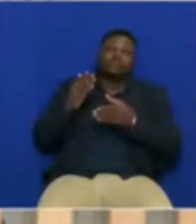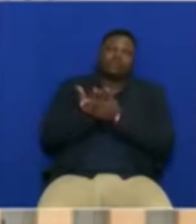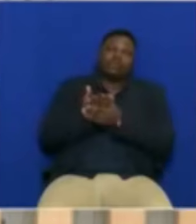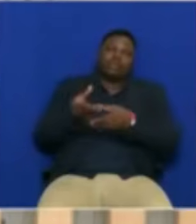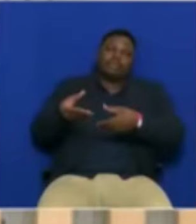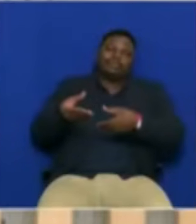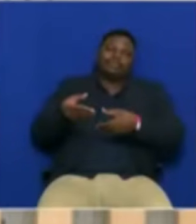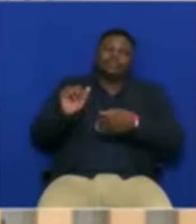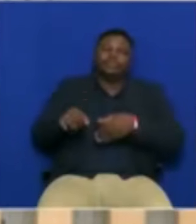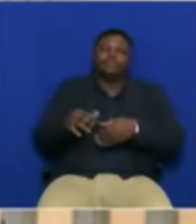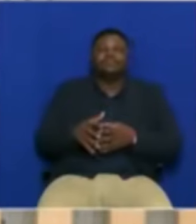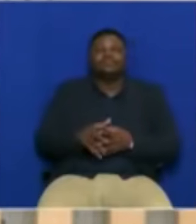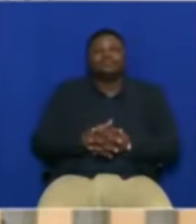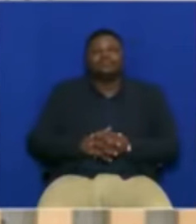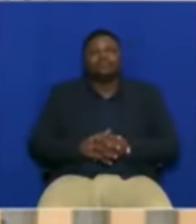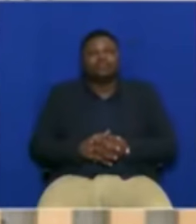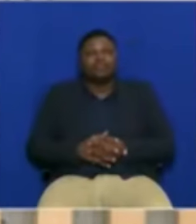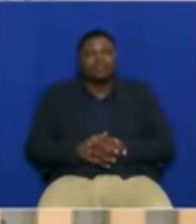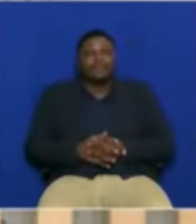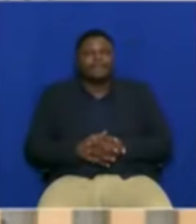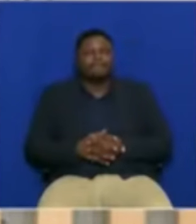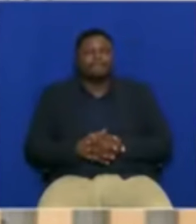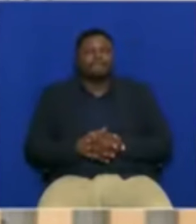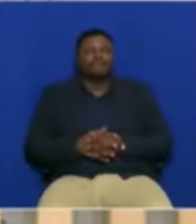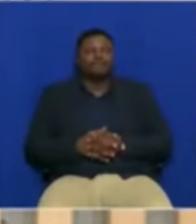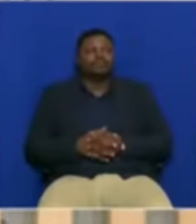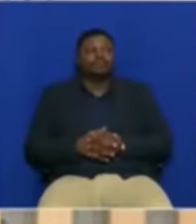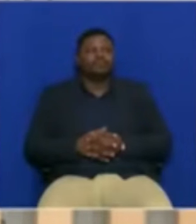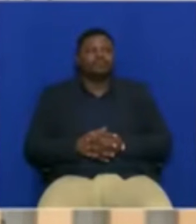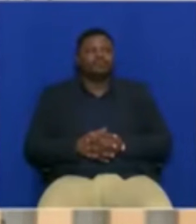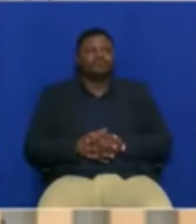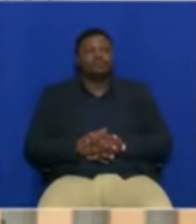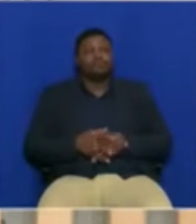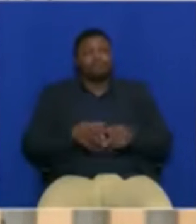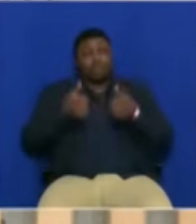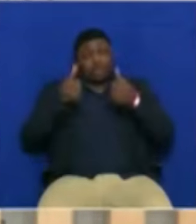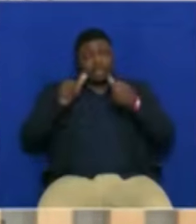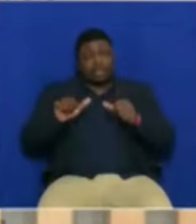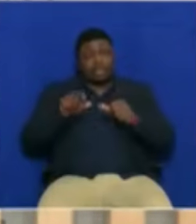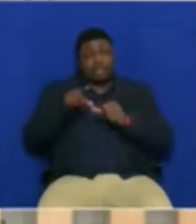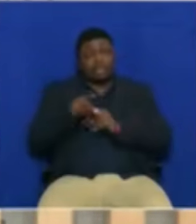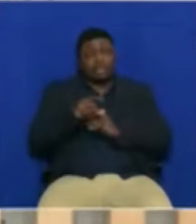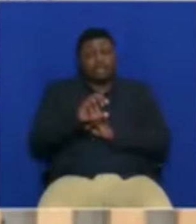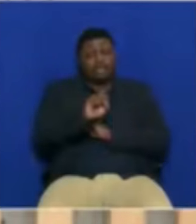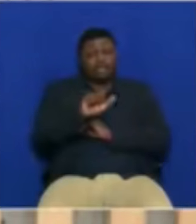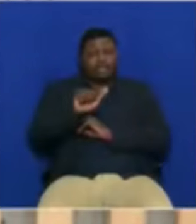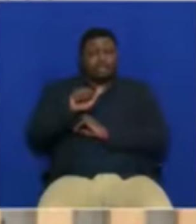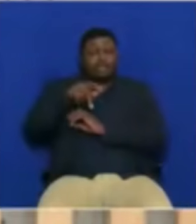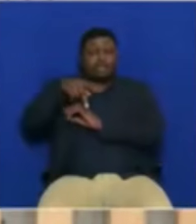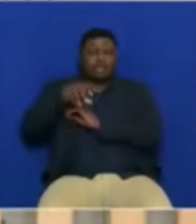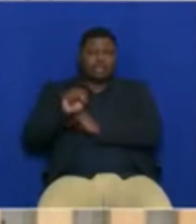timeline, we are now back into sub-internal systems, staying with MK 15293.